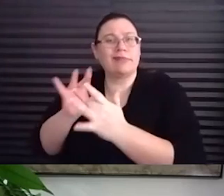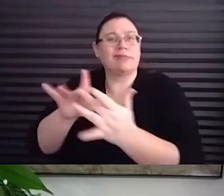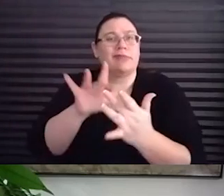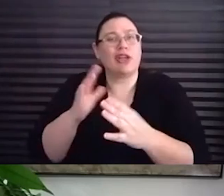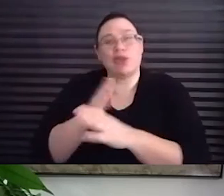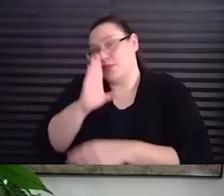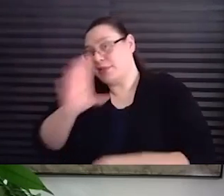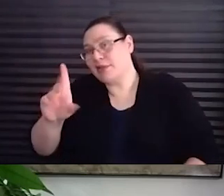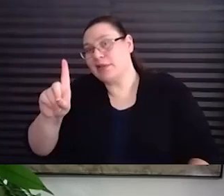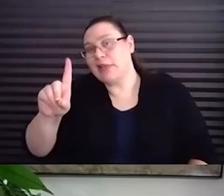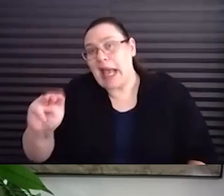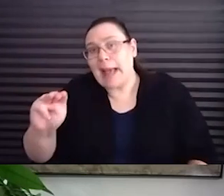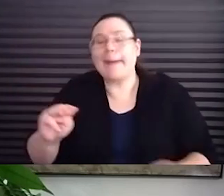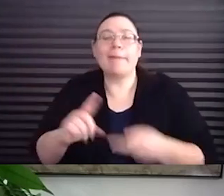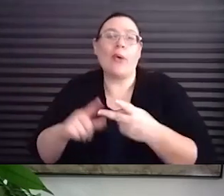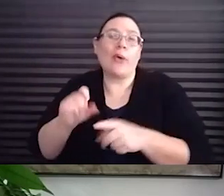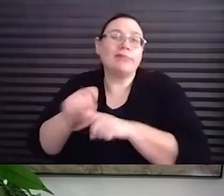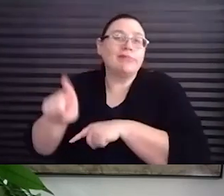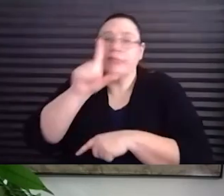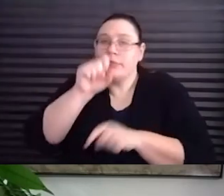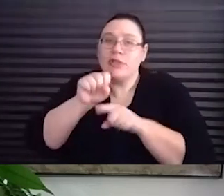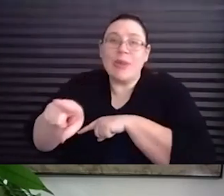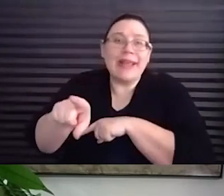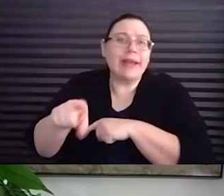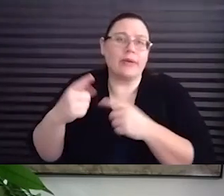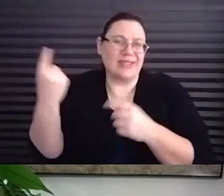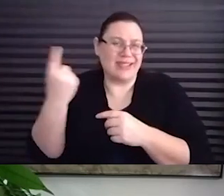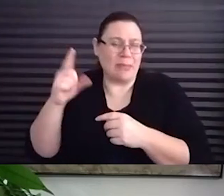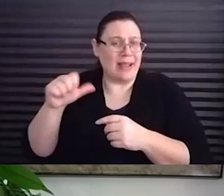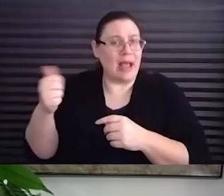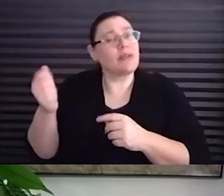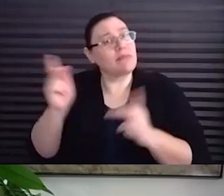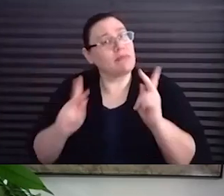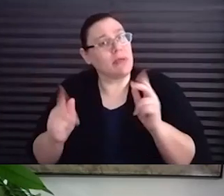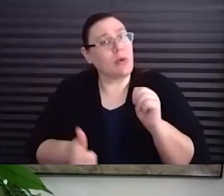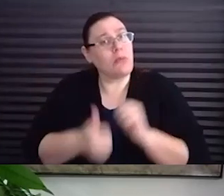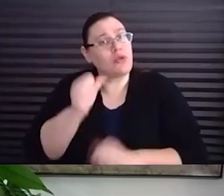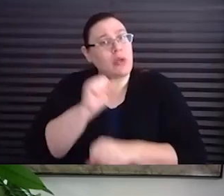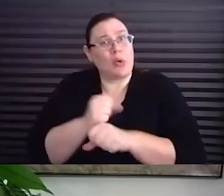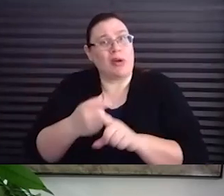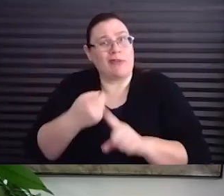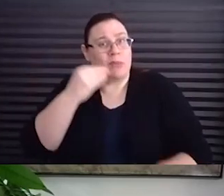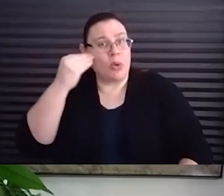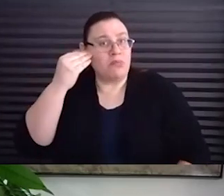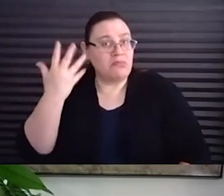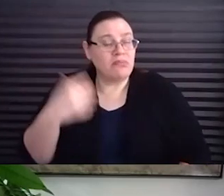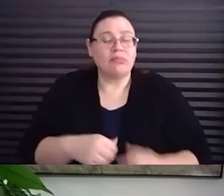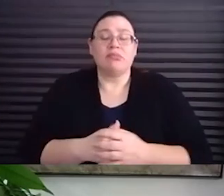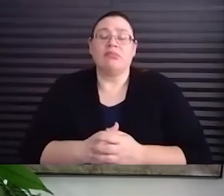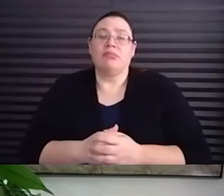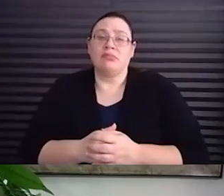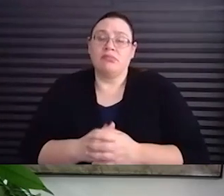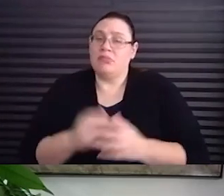or sending a tweet or doing something else, because people are mostly, you know, working from home, and they're